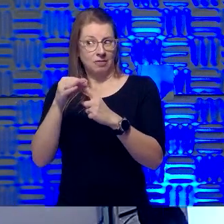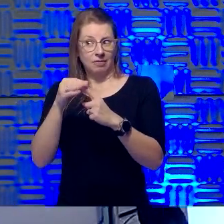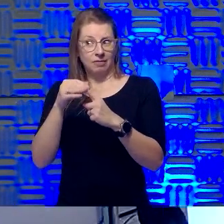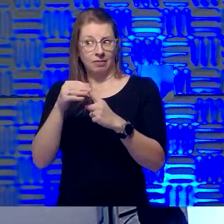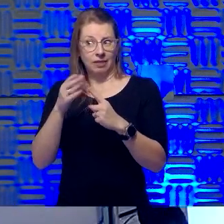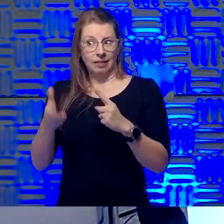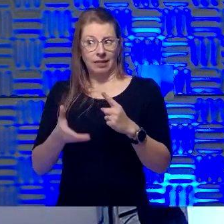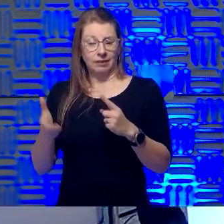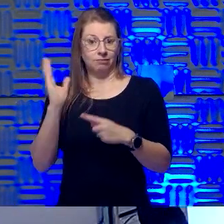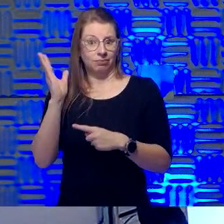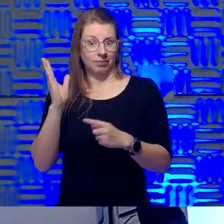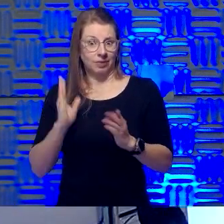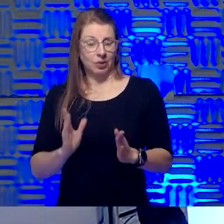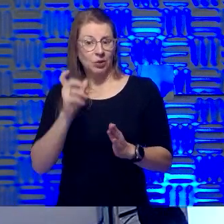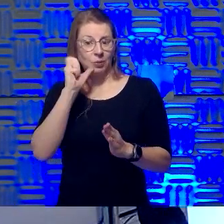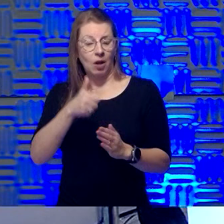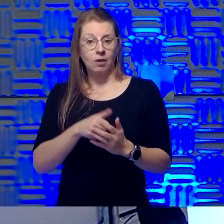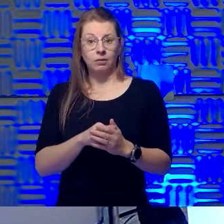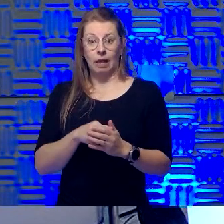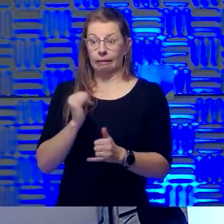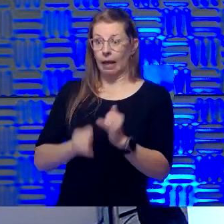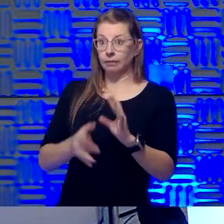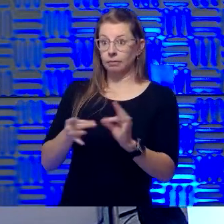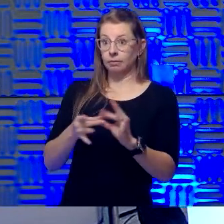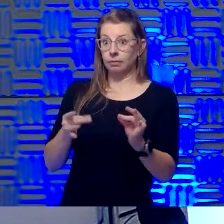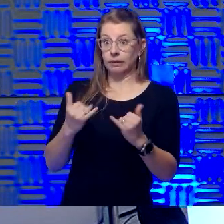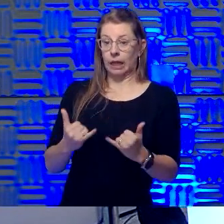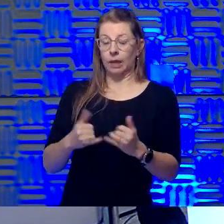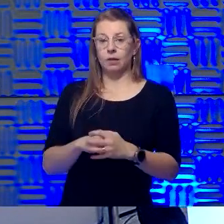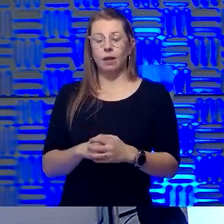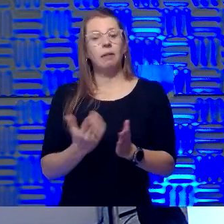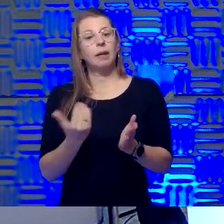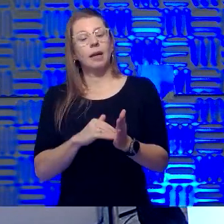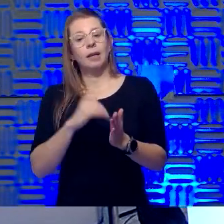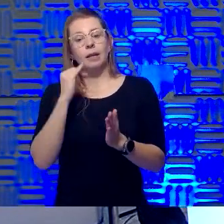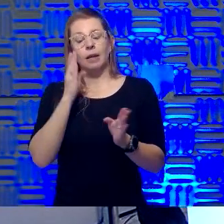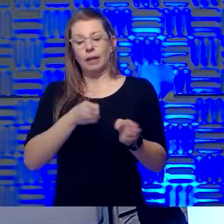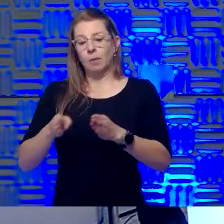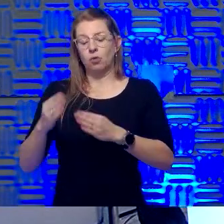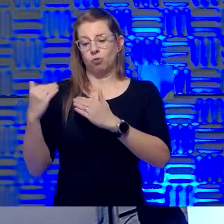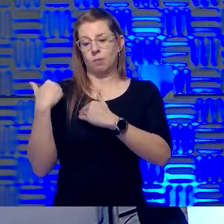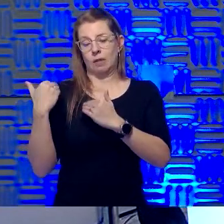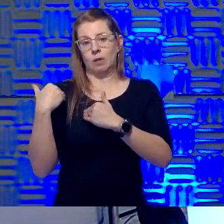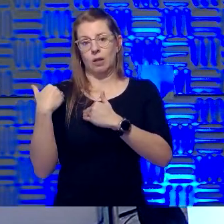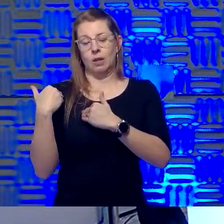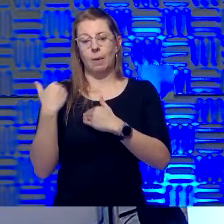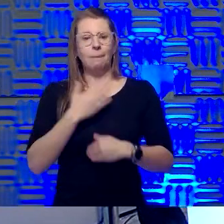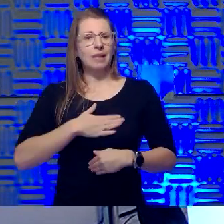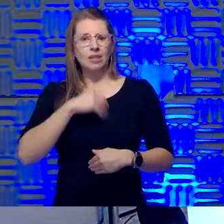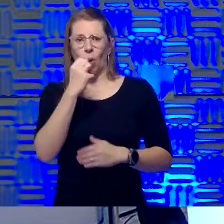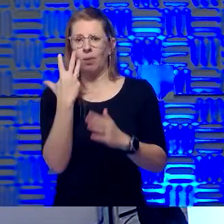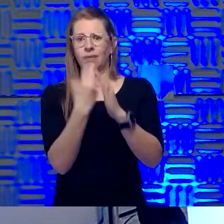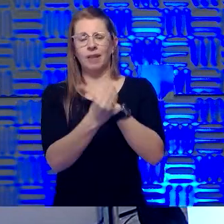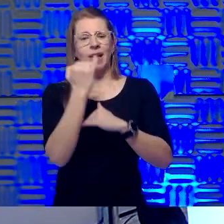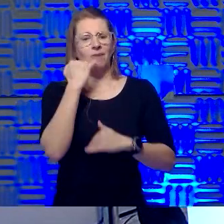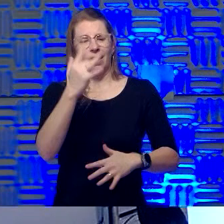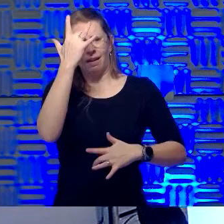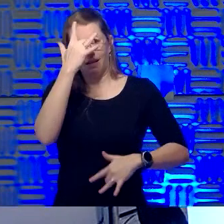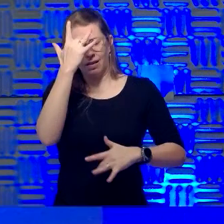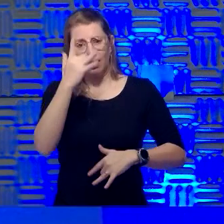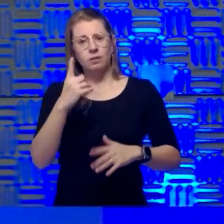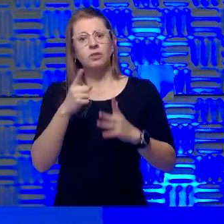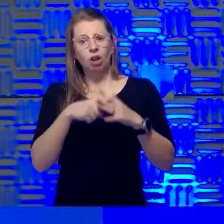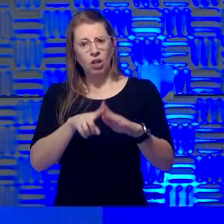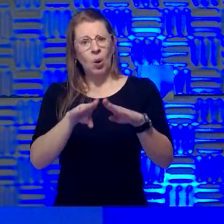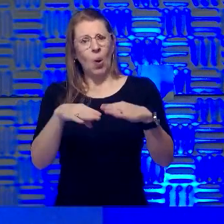today? Nothing other than we've said. Again, individual responsibility. Please don't go out if you're ill. We are starting to open